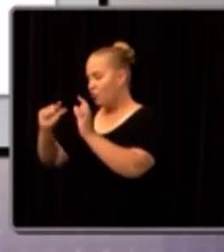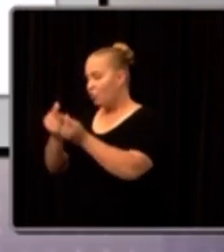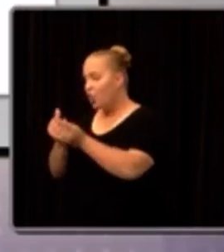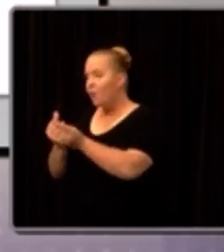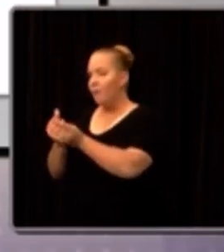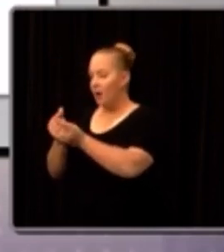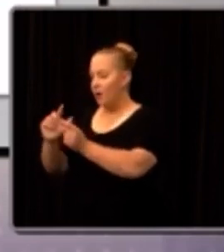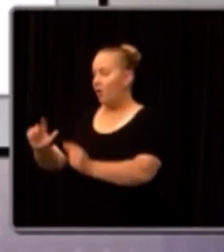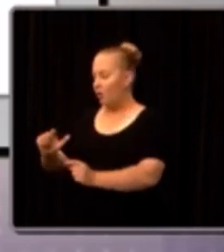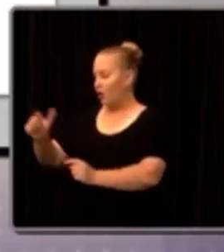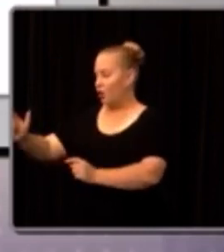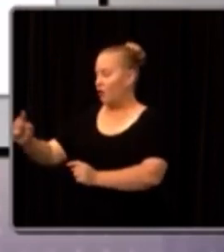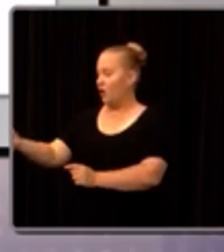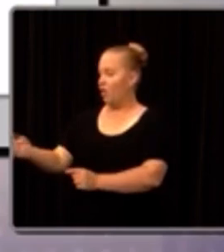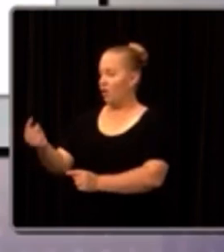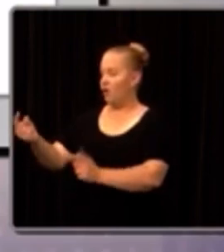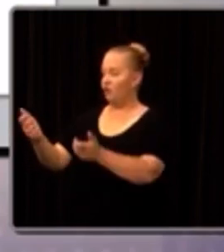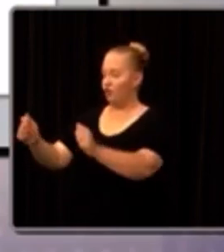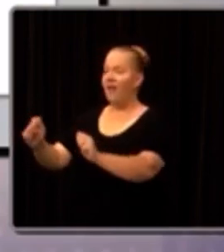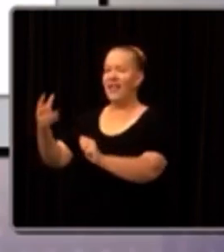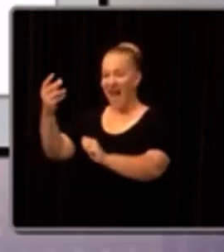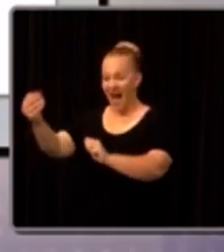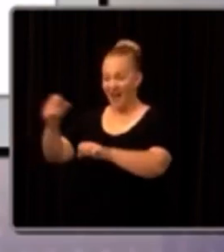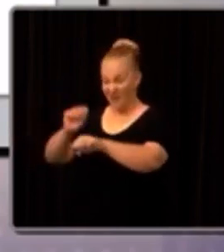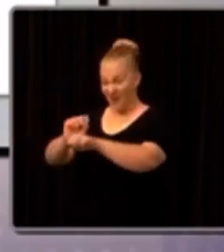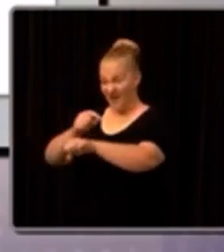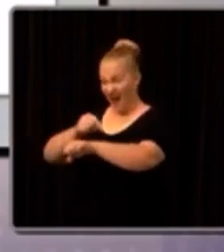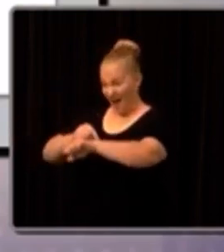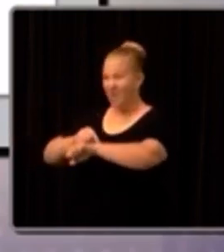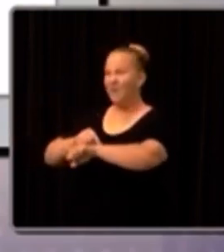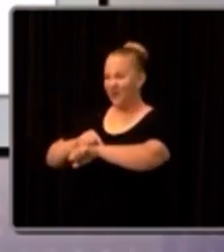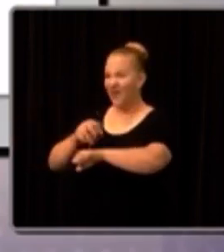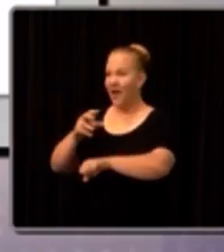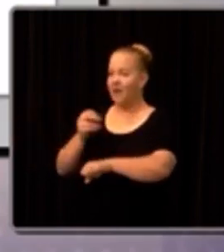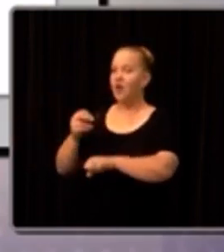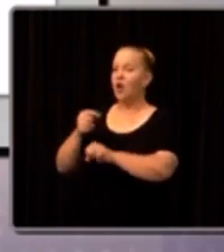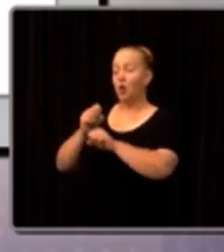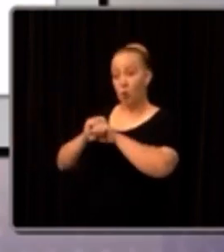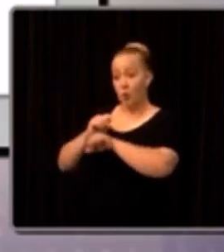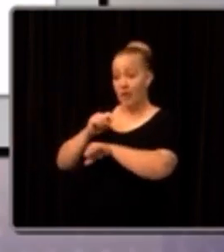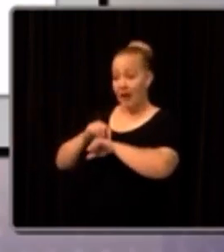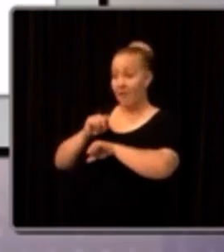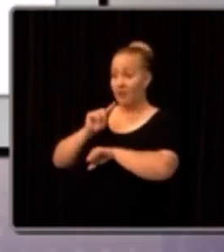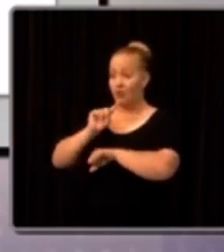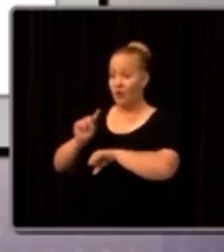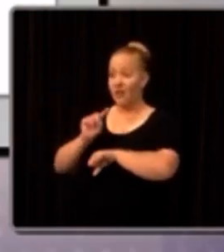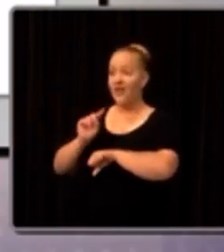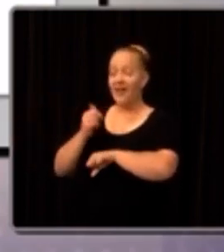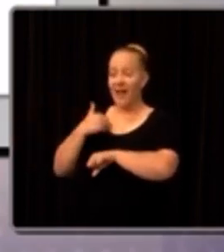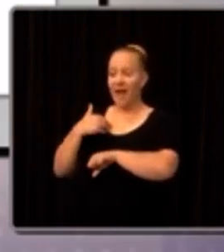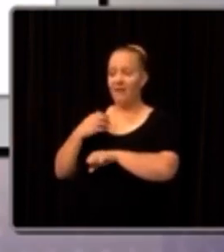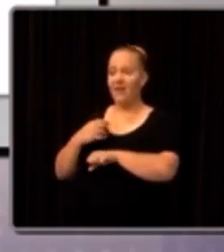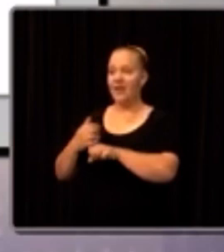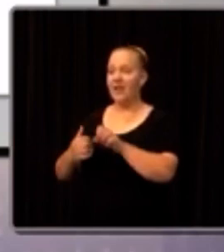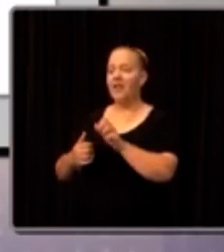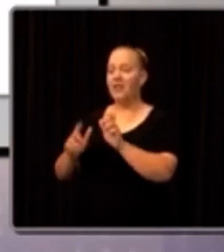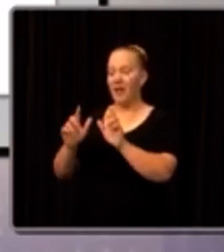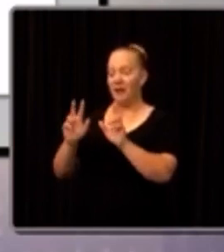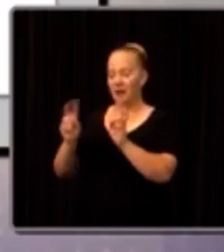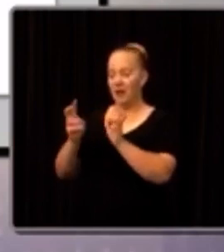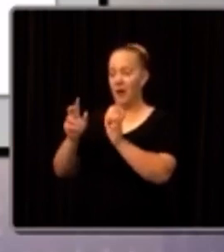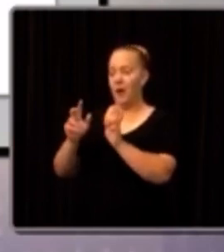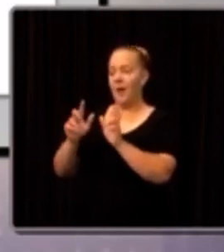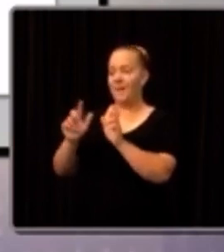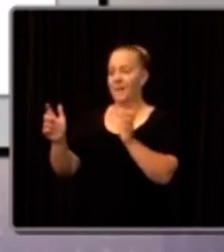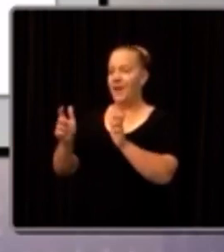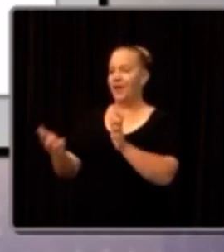give it a go on their own, and then go out to the work time. And the work time is really where we hit one of our big three with